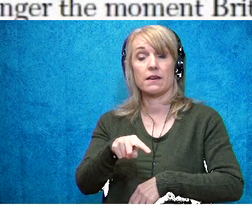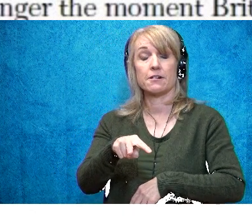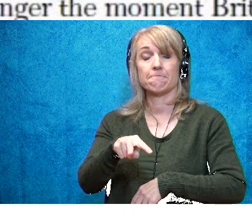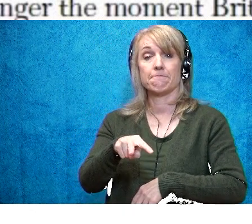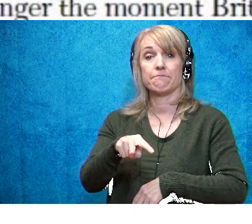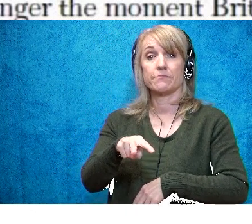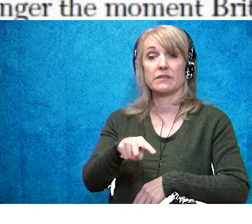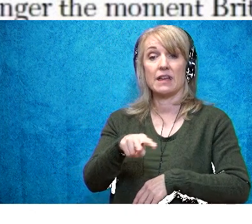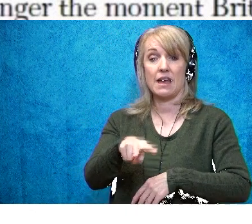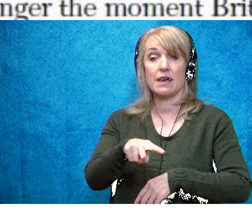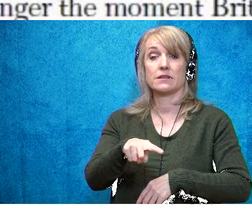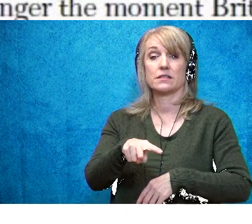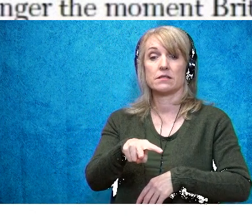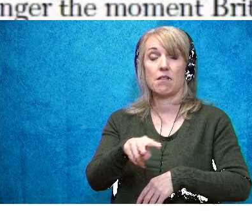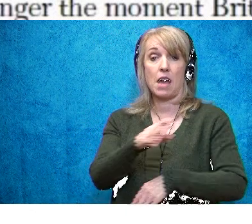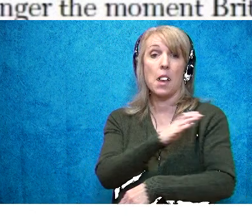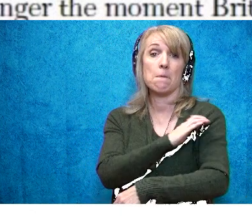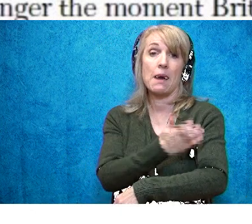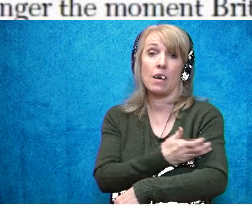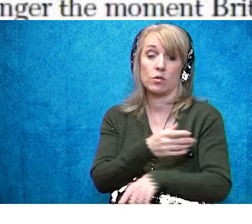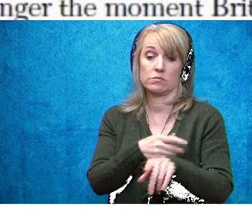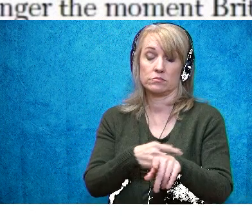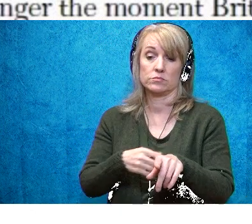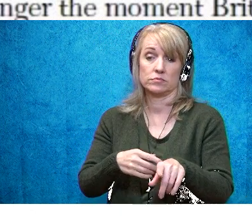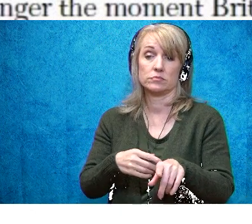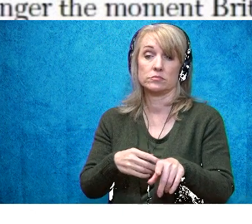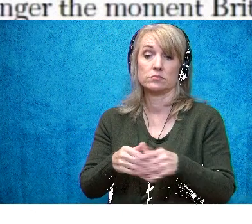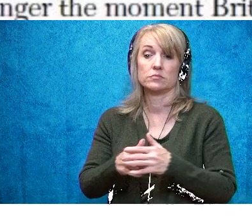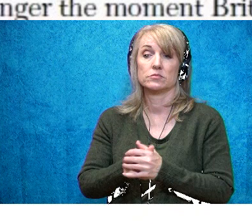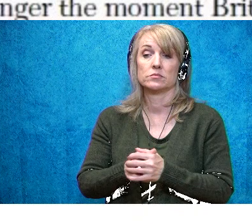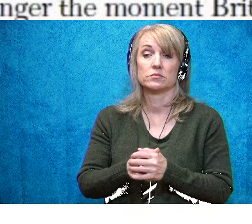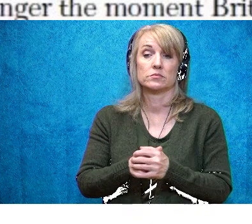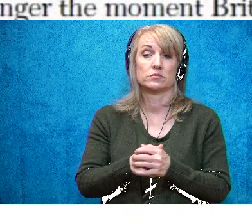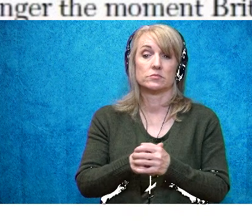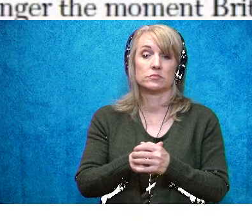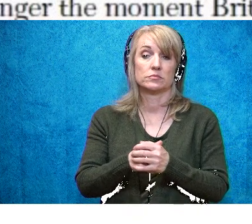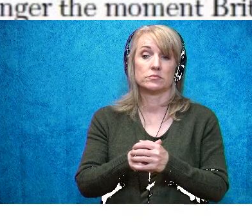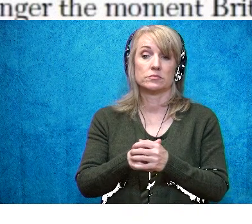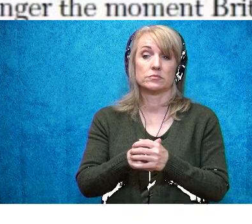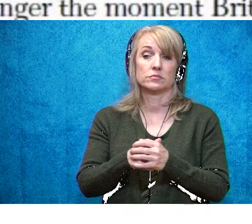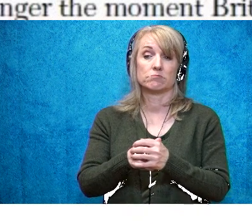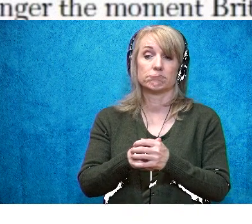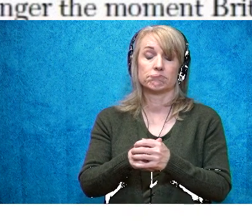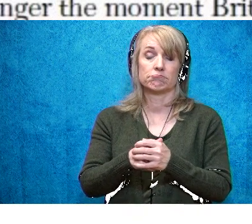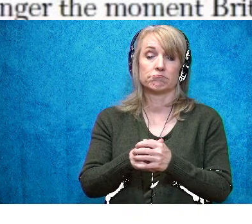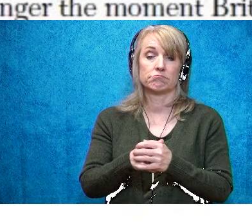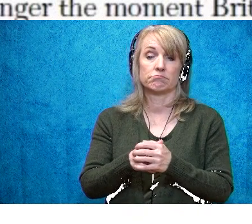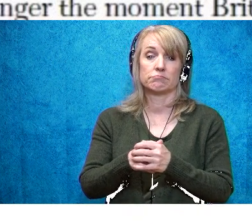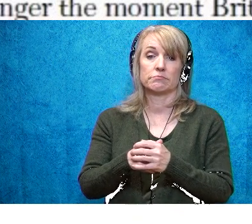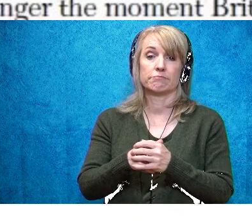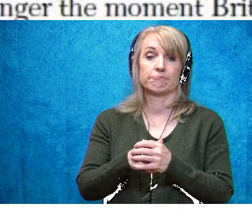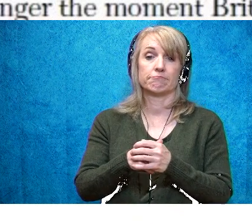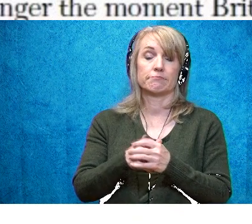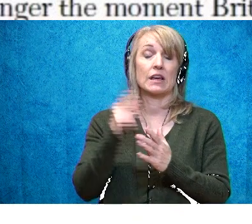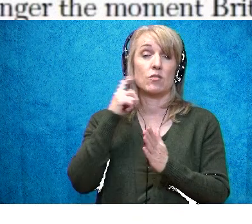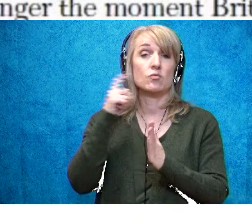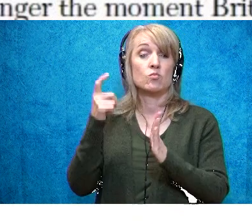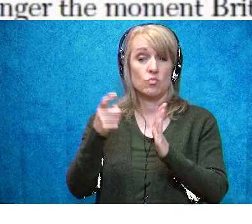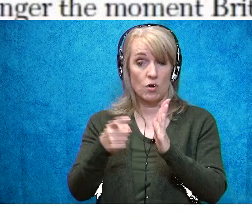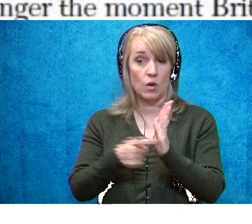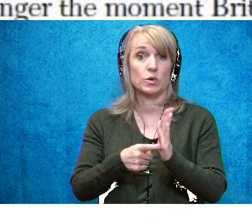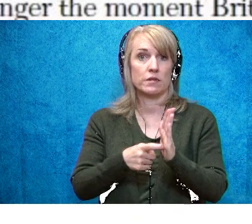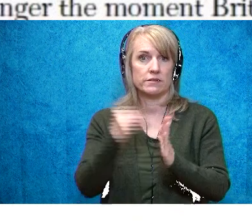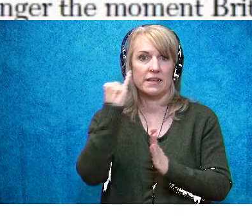longer be an obstacle. Rather, it would become a broad highway for a conqueror moving westward. Notice that if